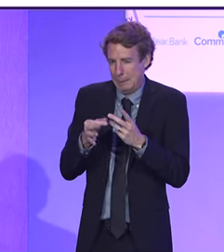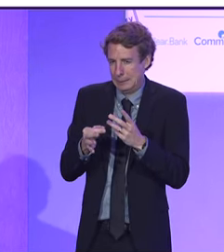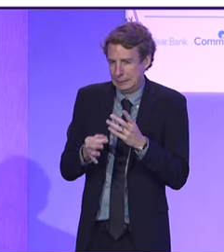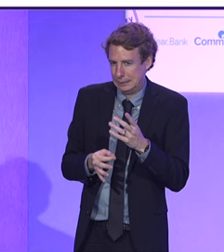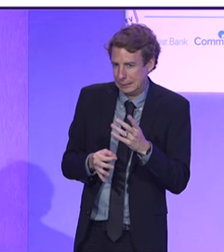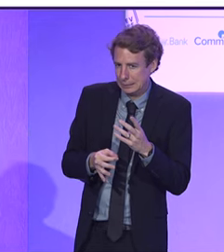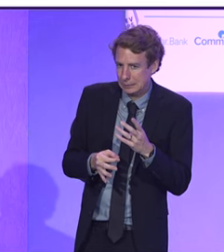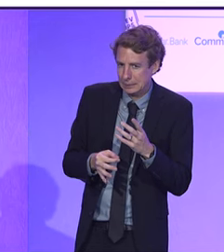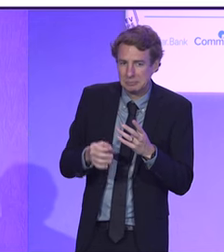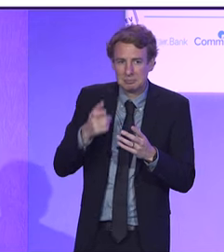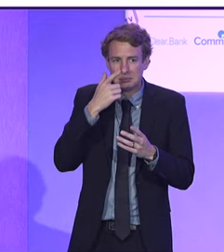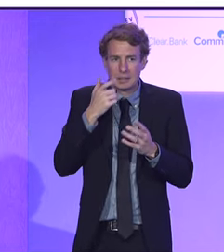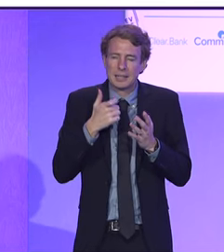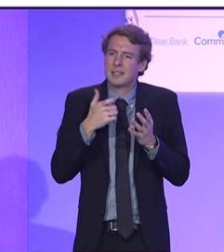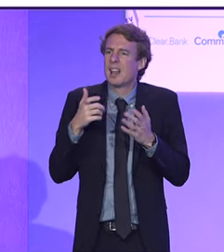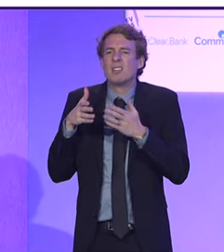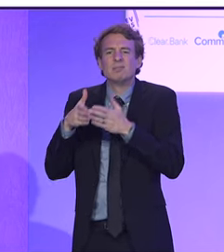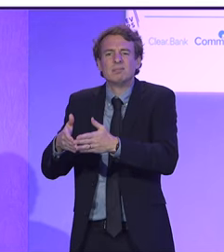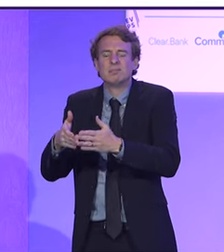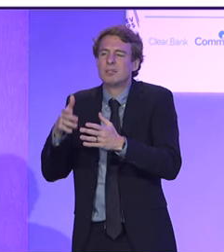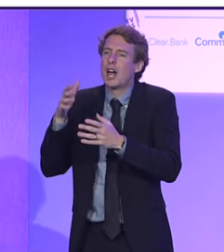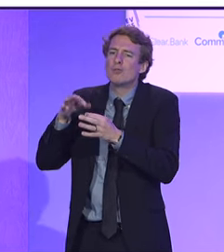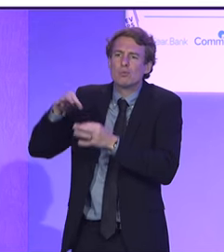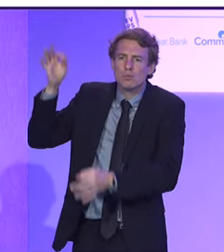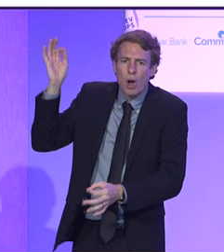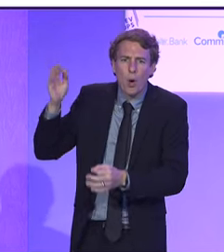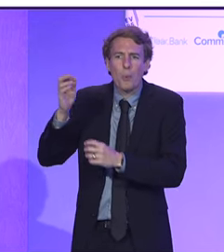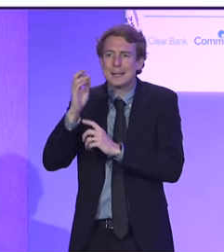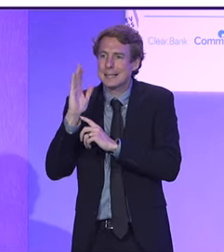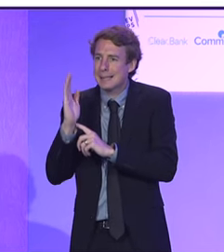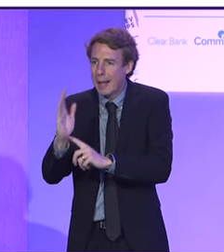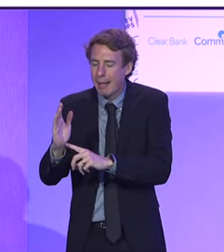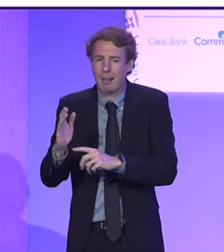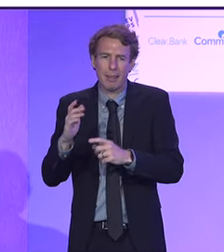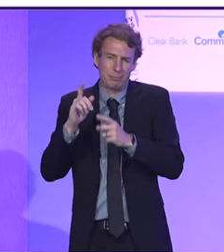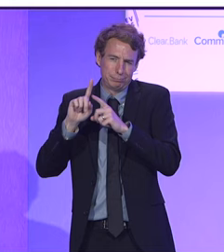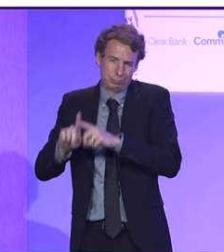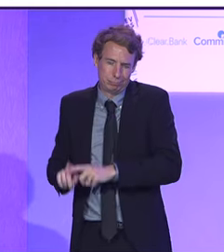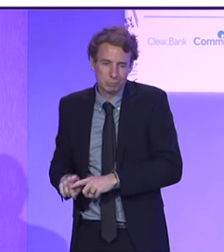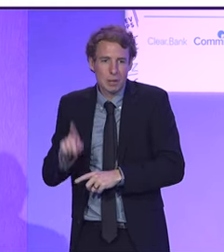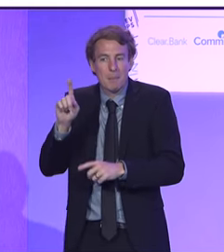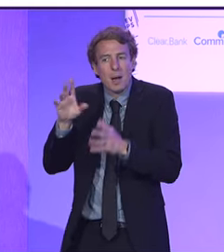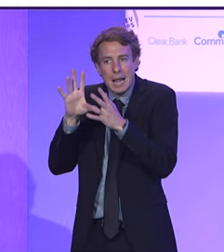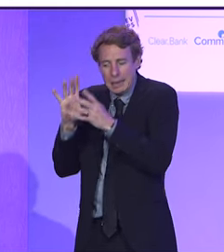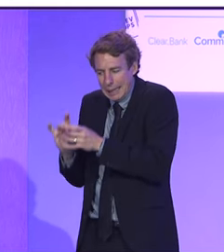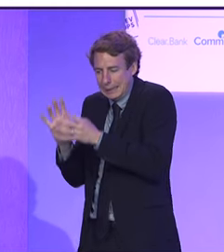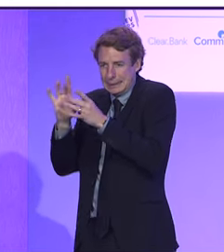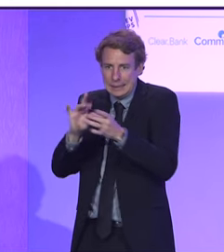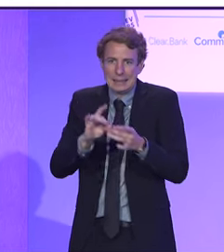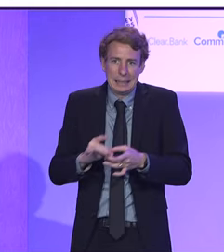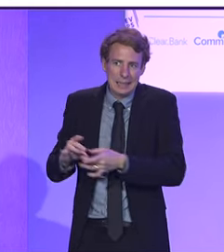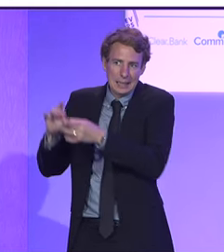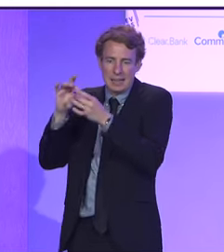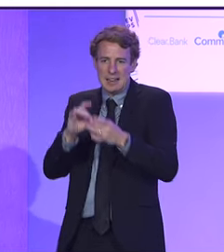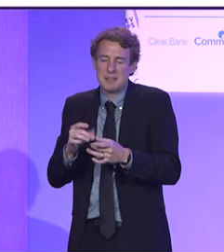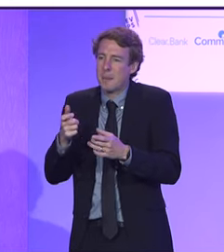be wooden planks, ropes, sails, all of that. And these elements need to be interconnected in some way. So in this case, they're like